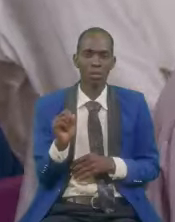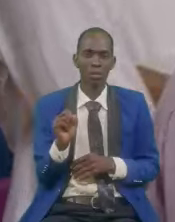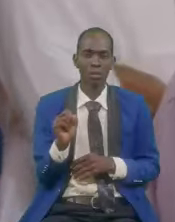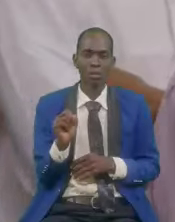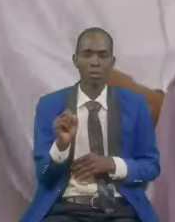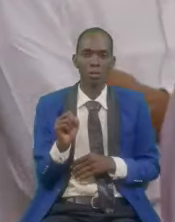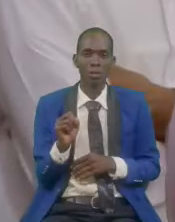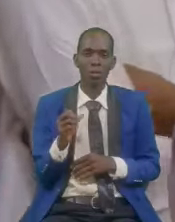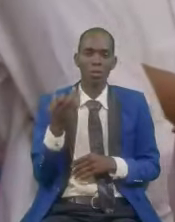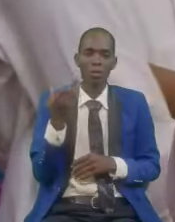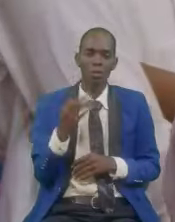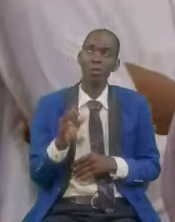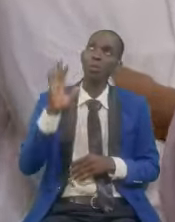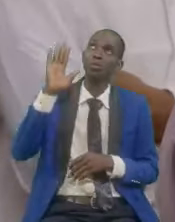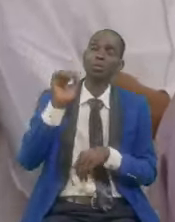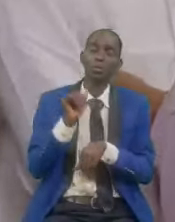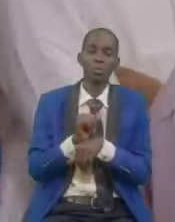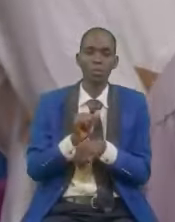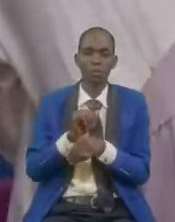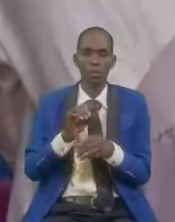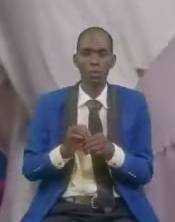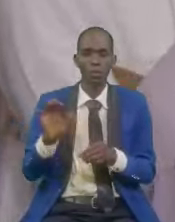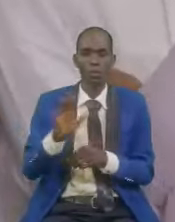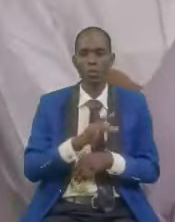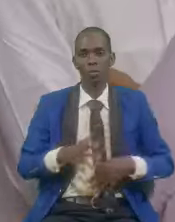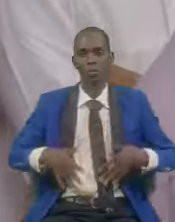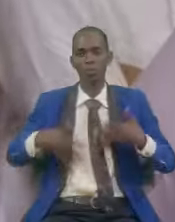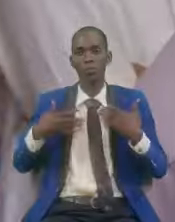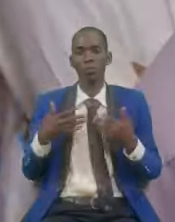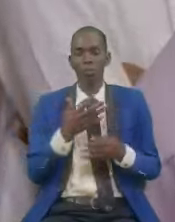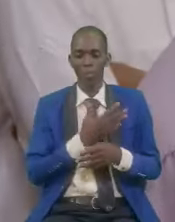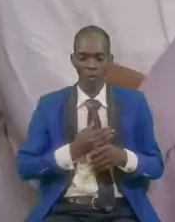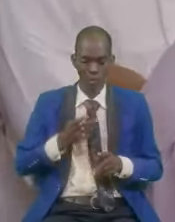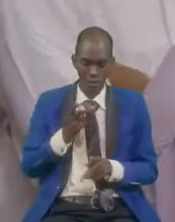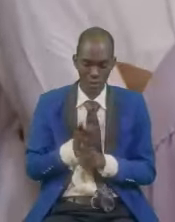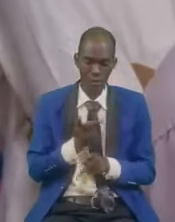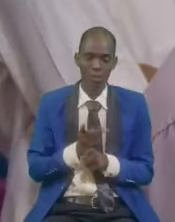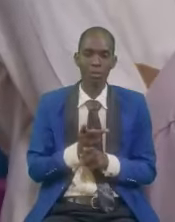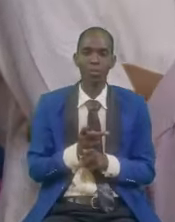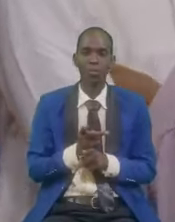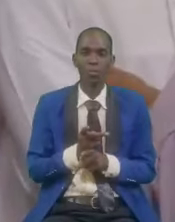of his operation in your life. And retain